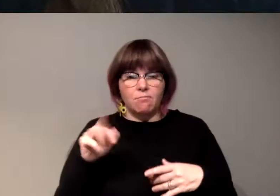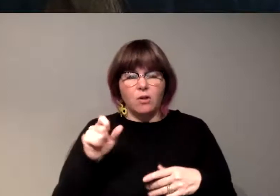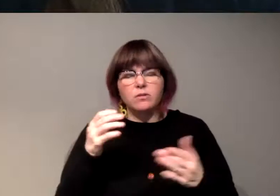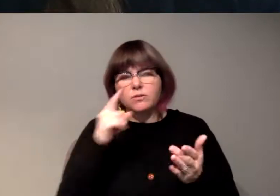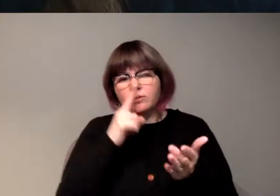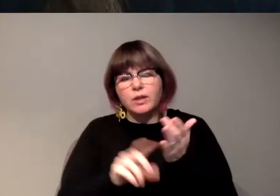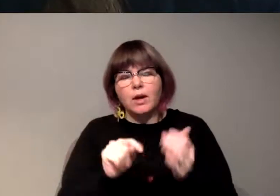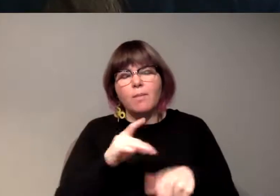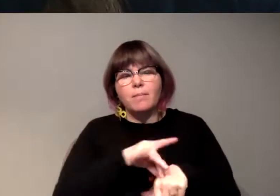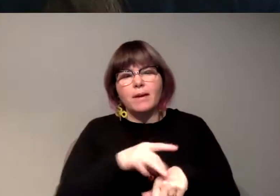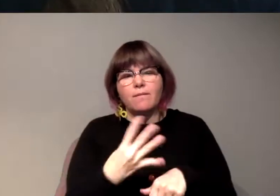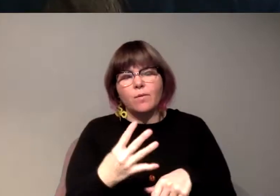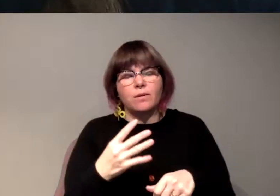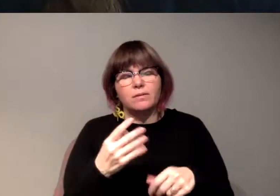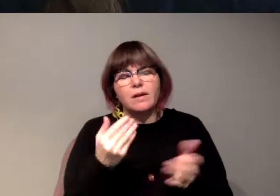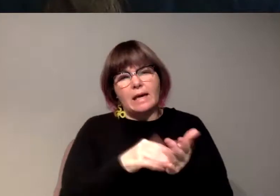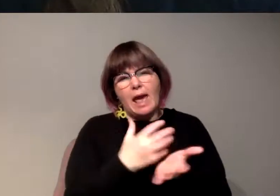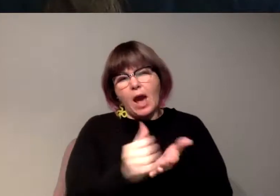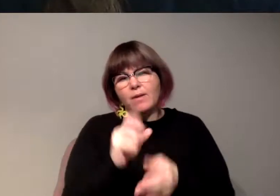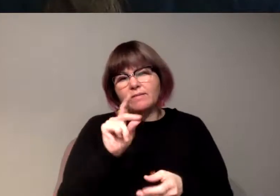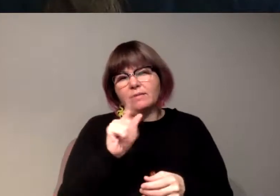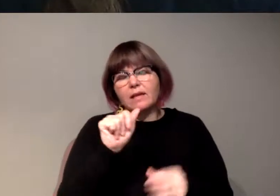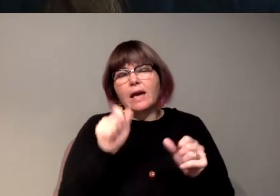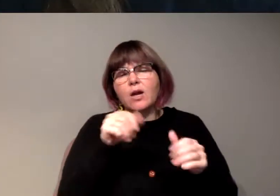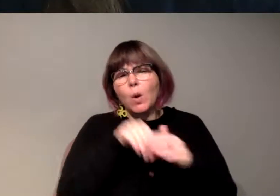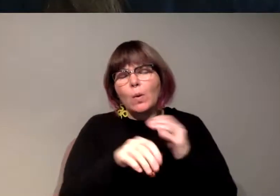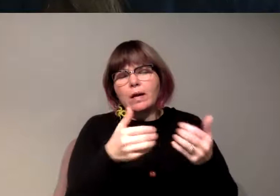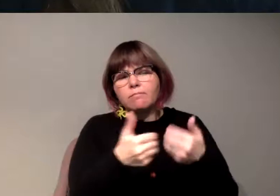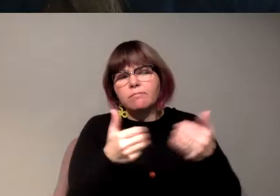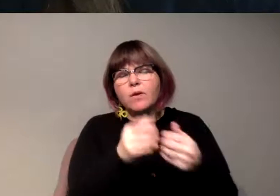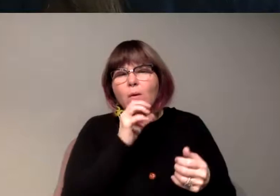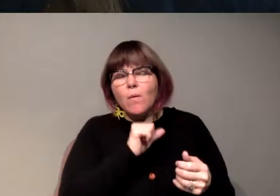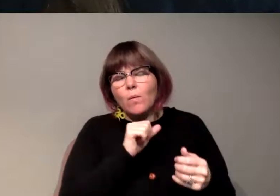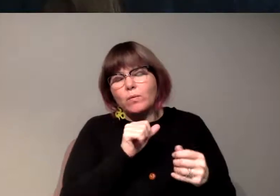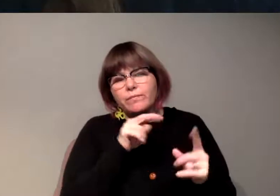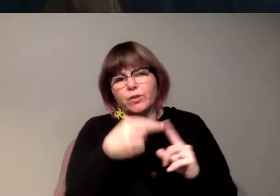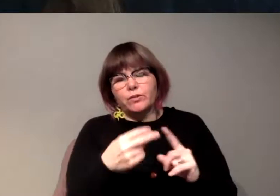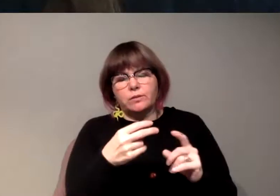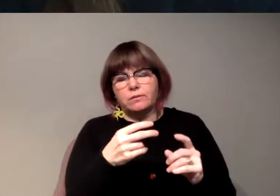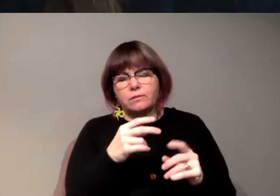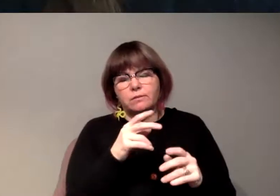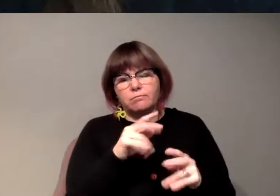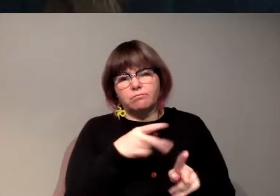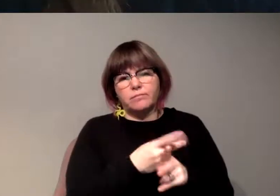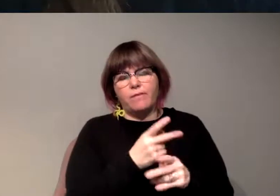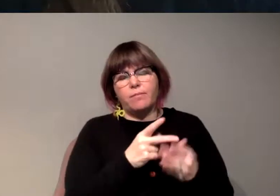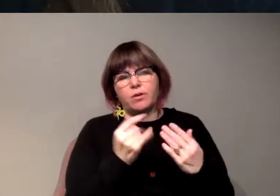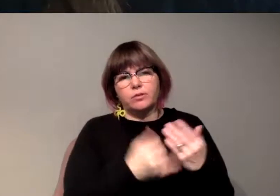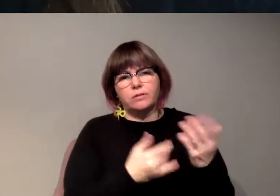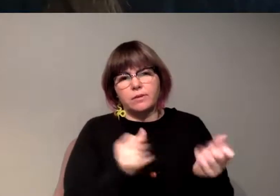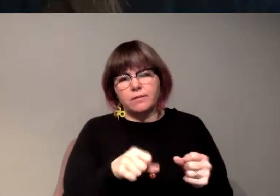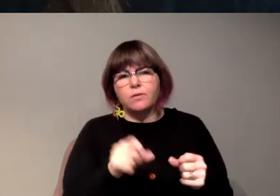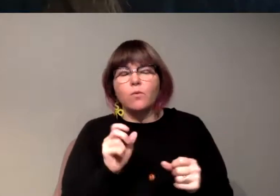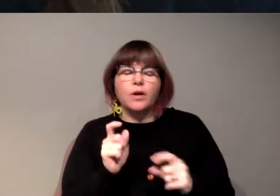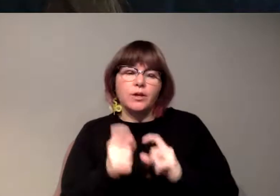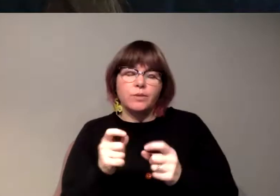Planet 4. It's out of data, but you can still go in and classify on old versions of the project and see how it works. Or you can contribute